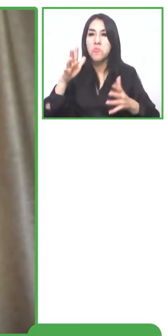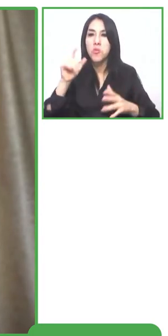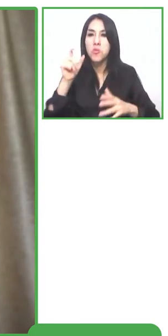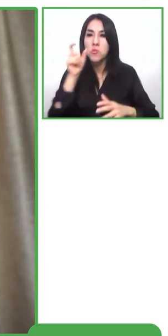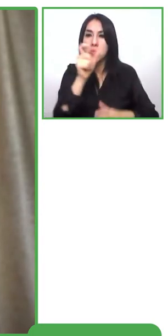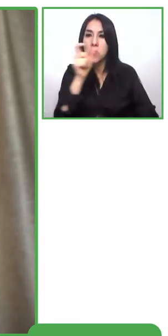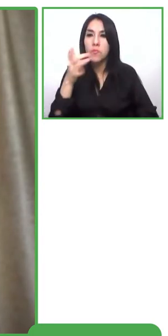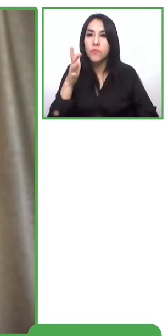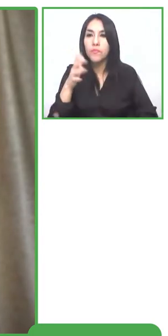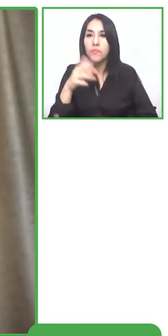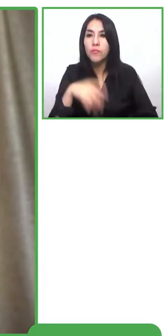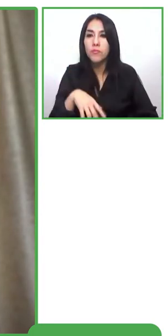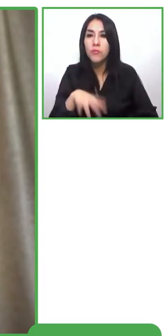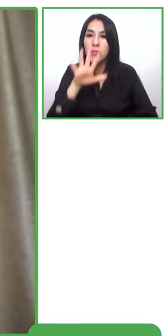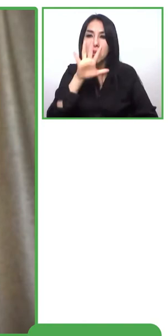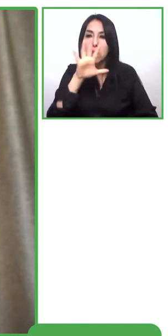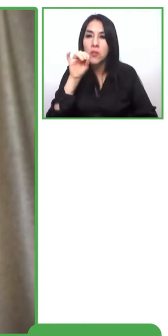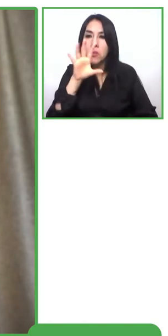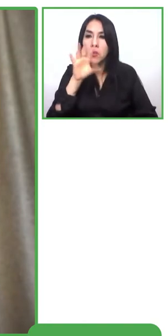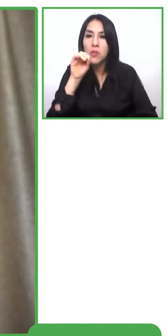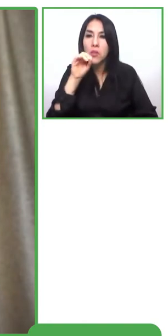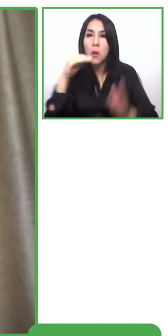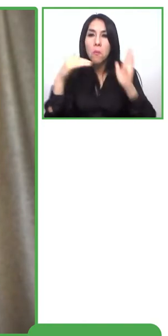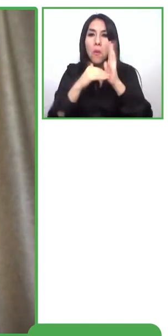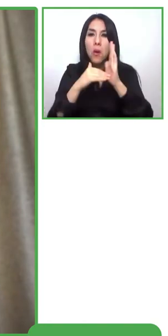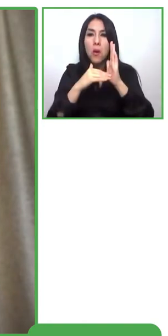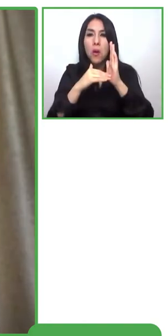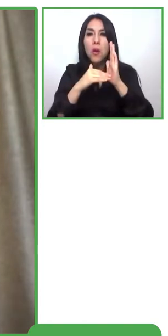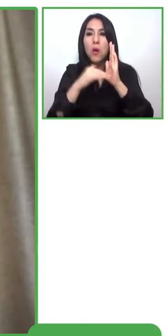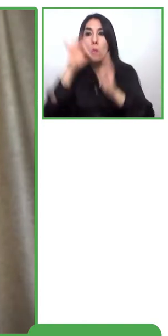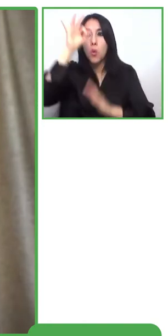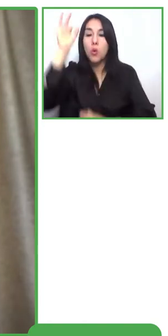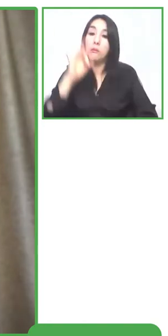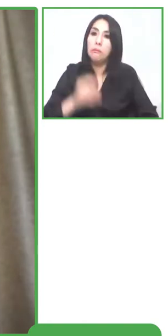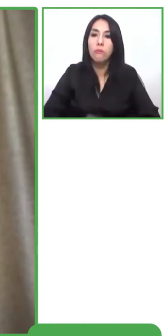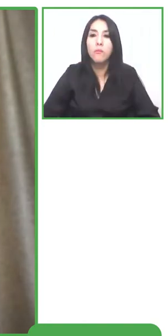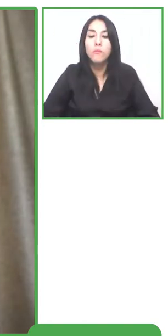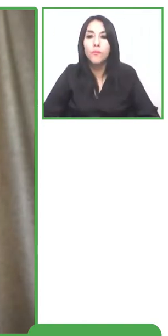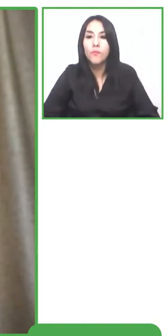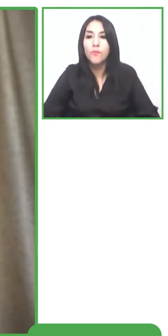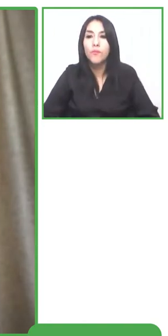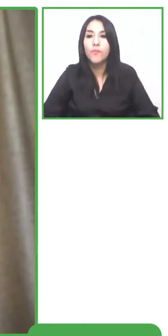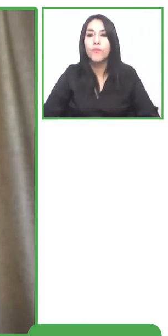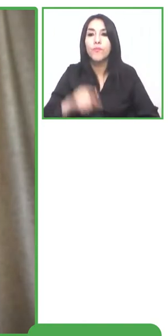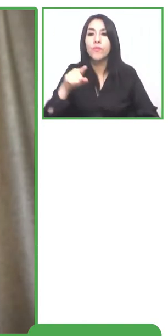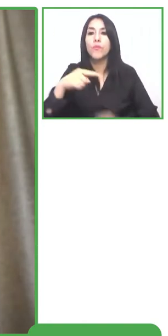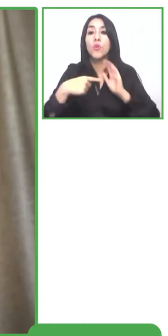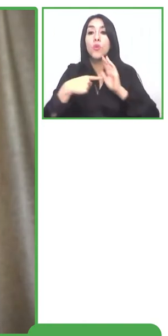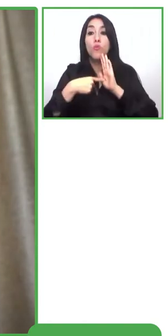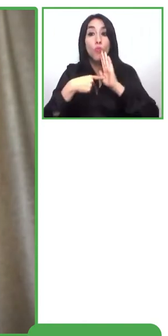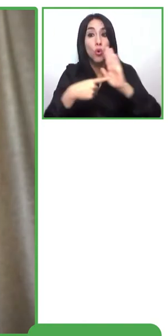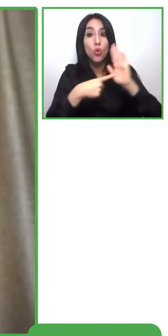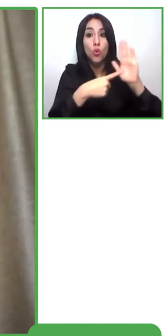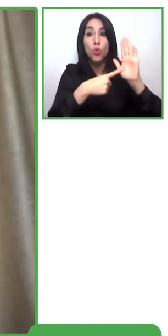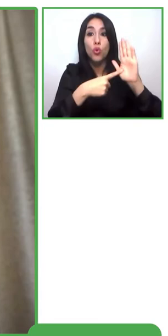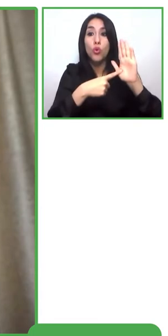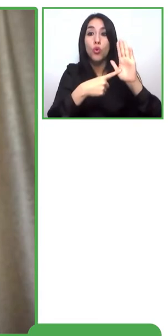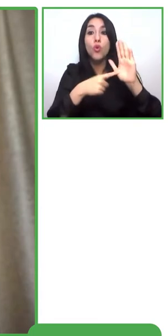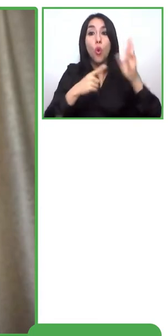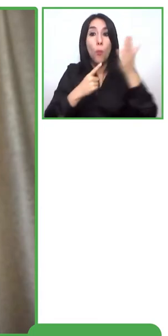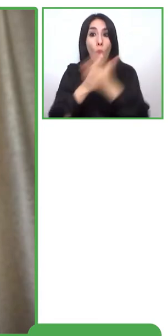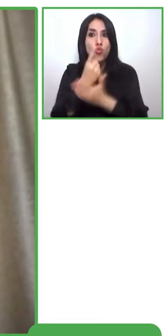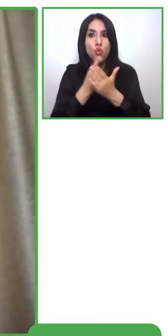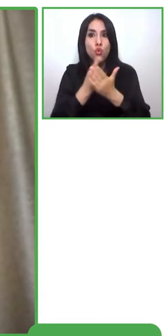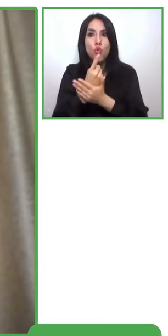making her case visible. And she received the opportunity of proving everything she was able